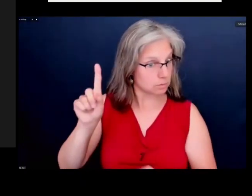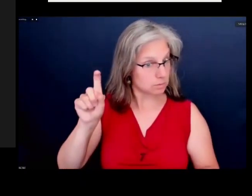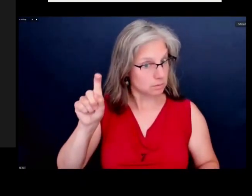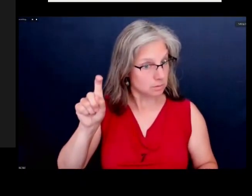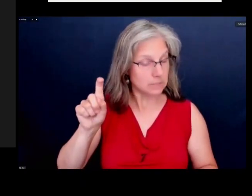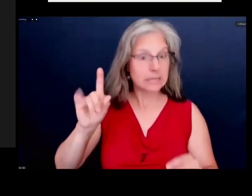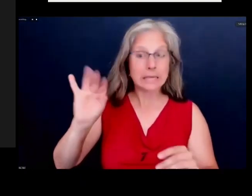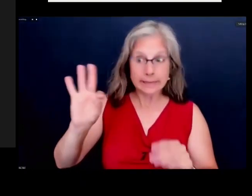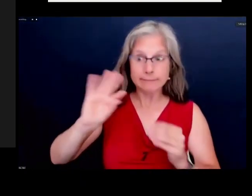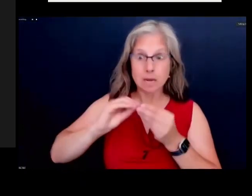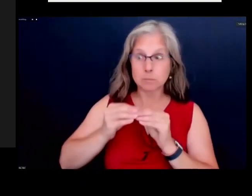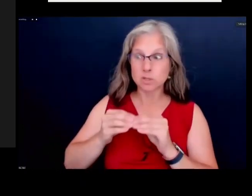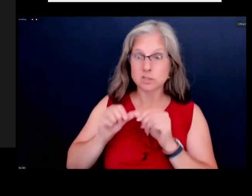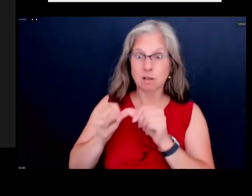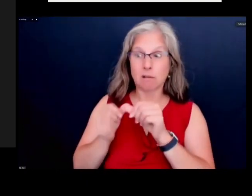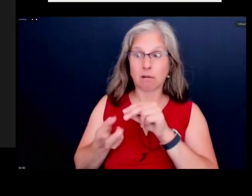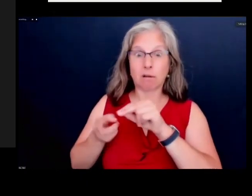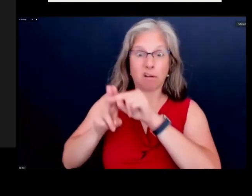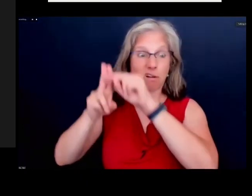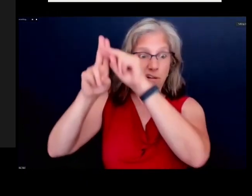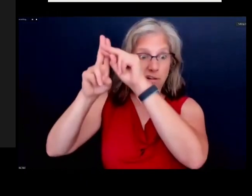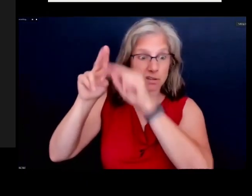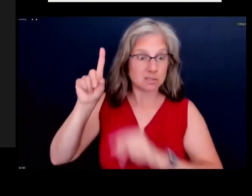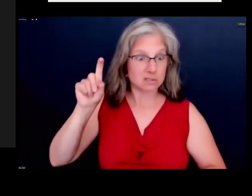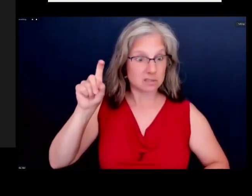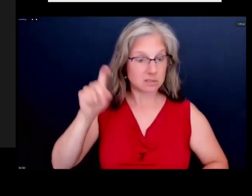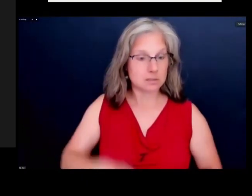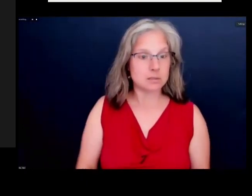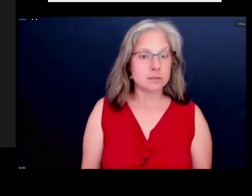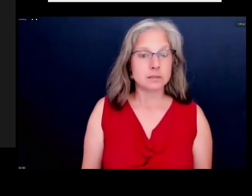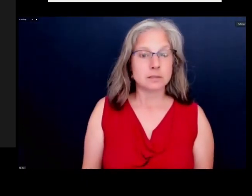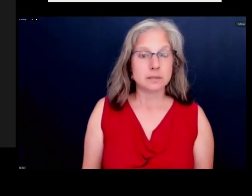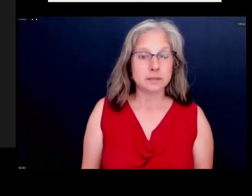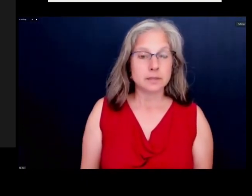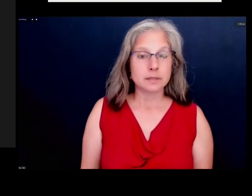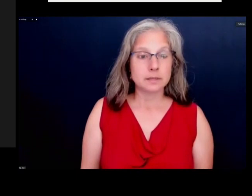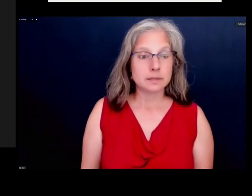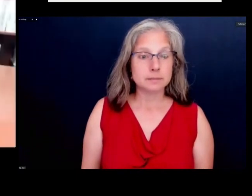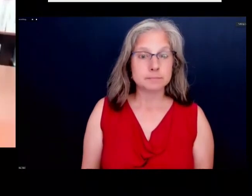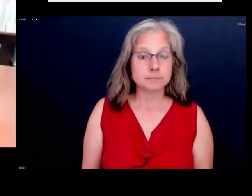Should numbers continue to go in the wrong direction?